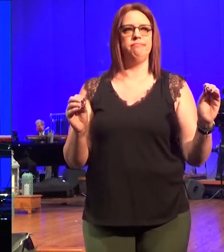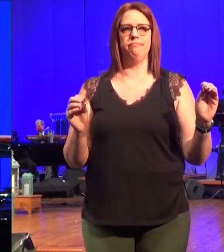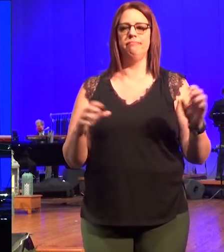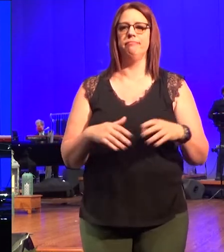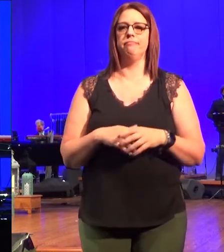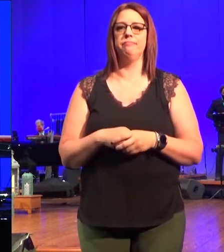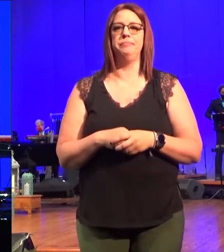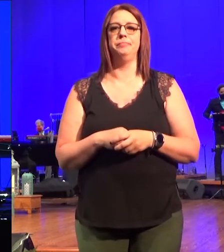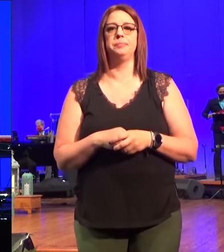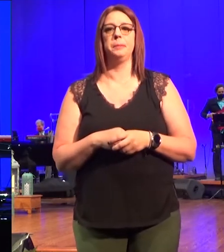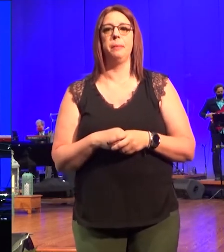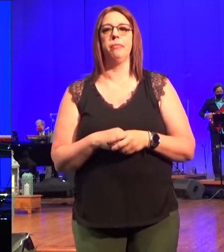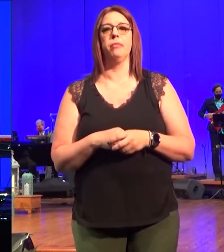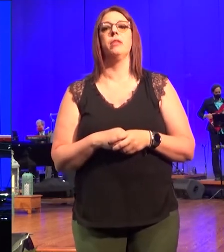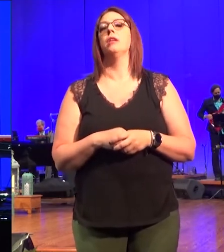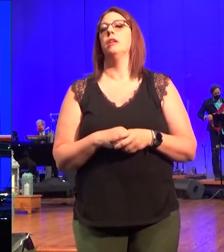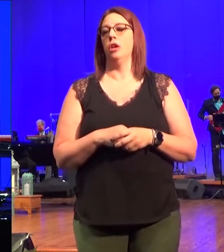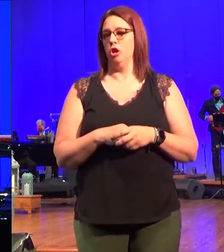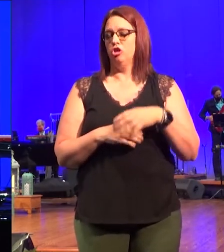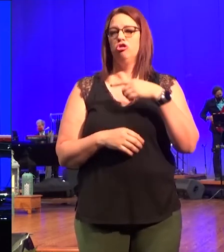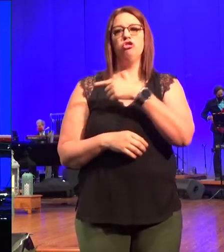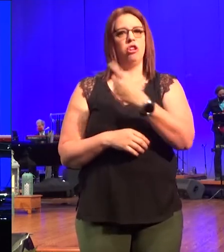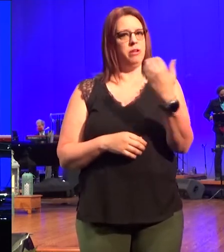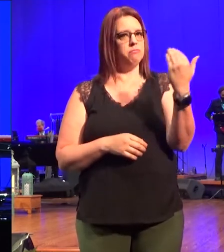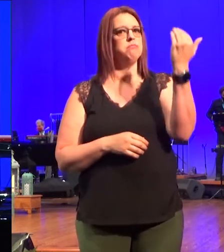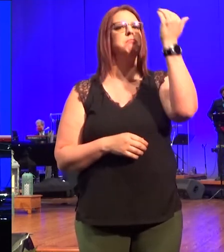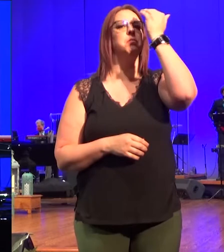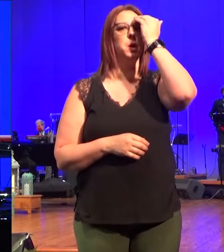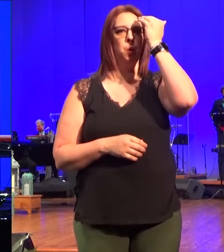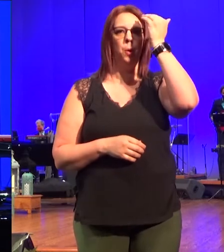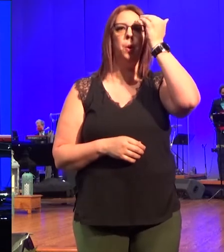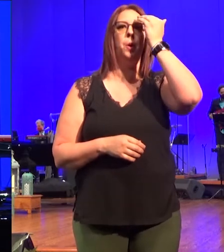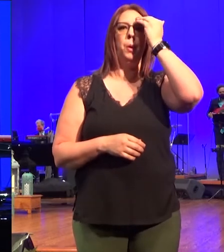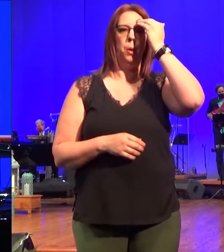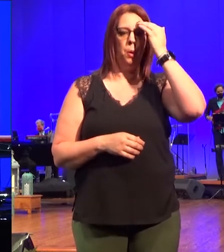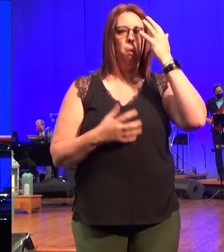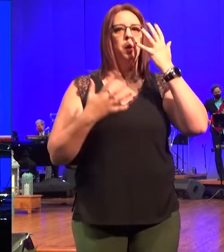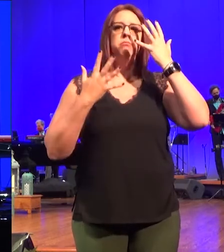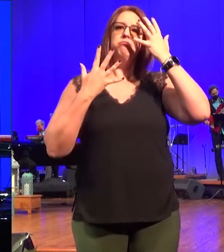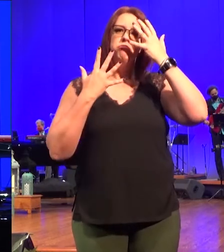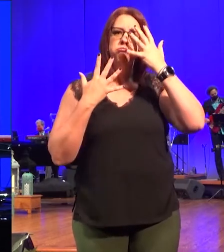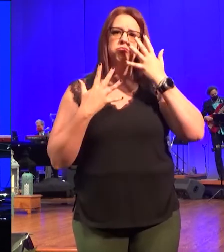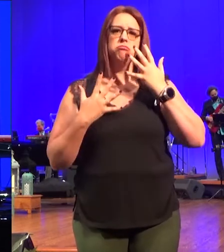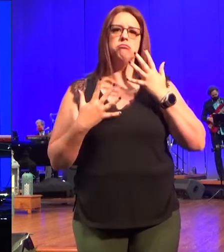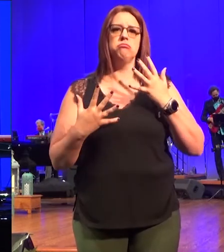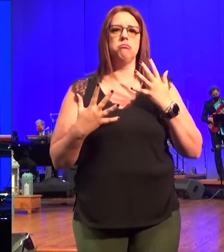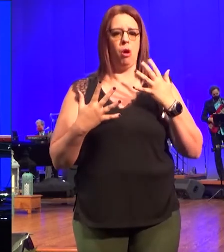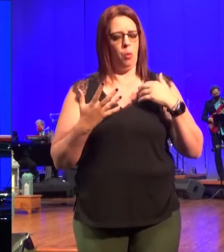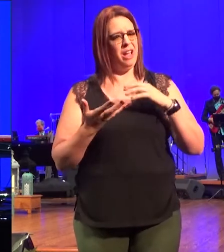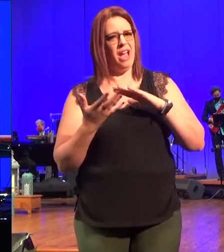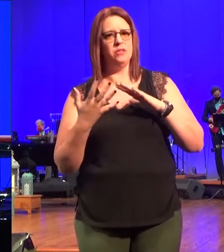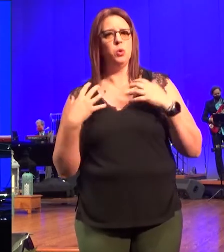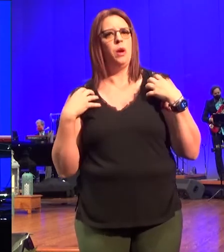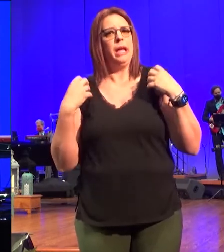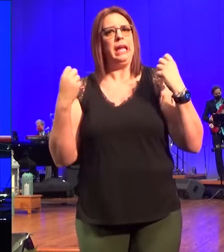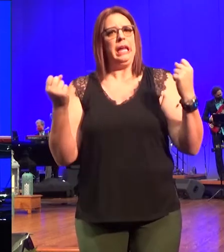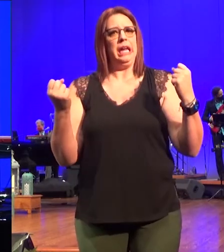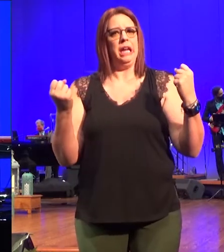That there were sorrows to be healed, and